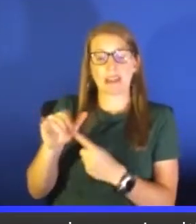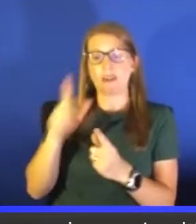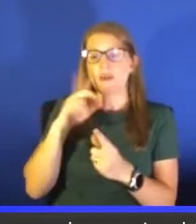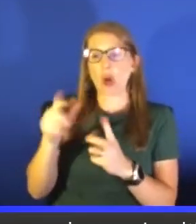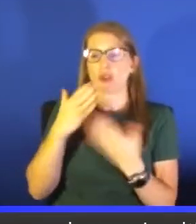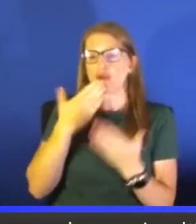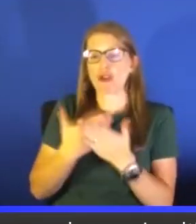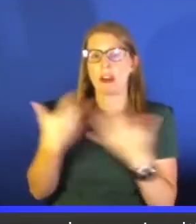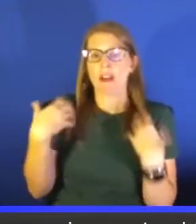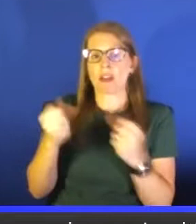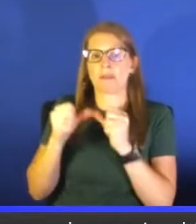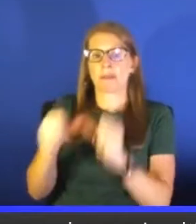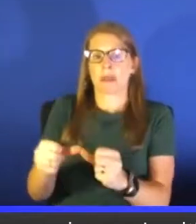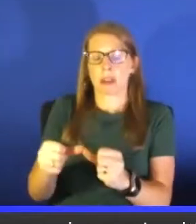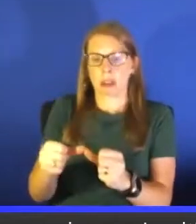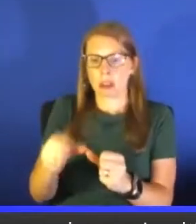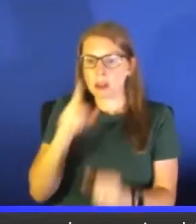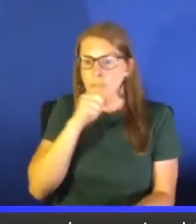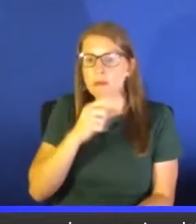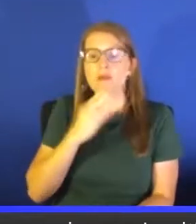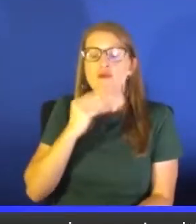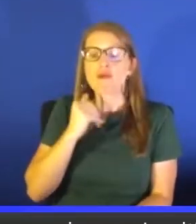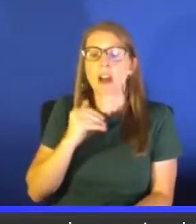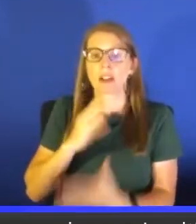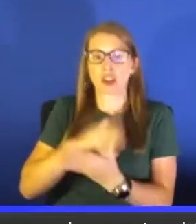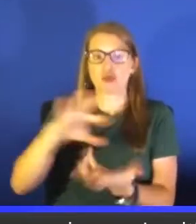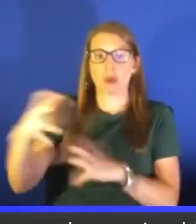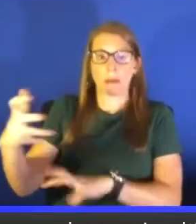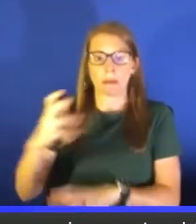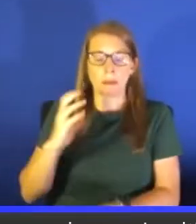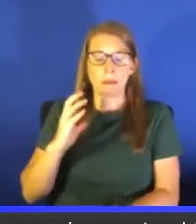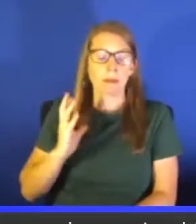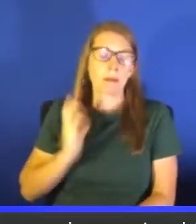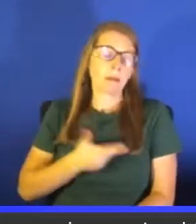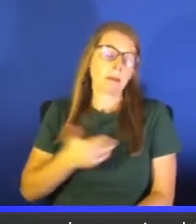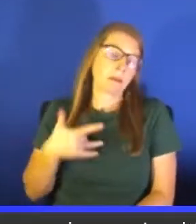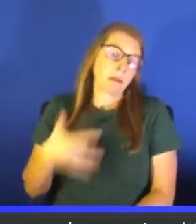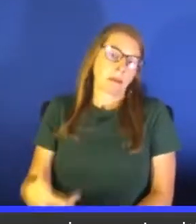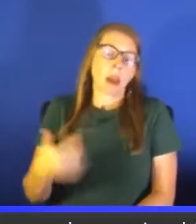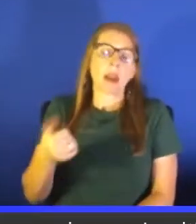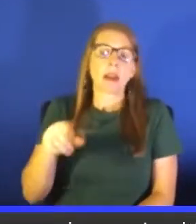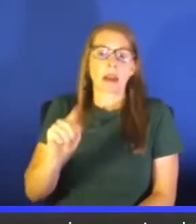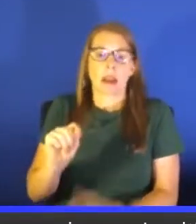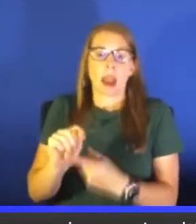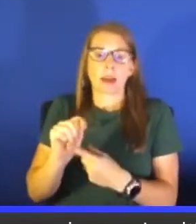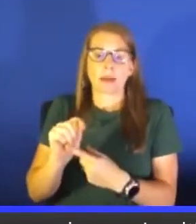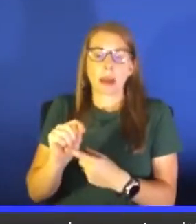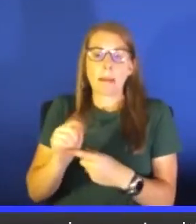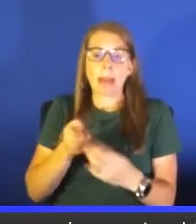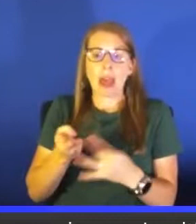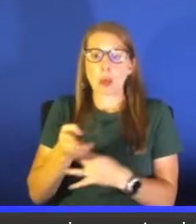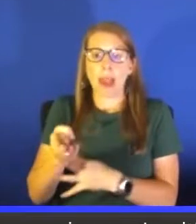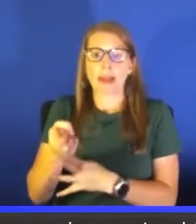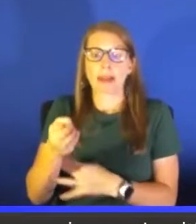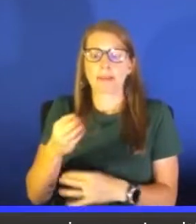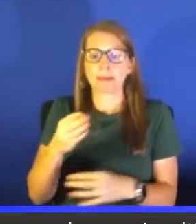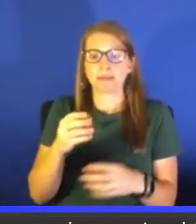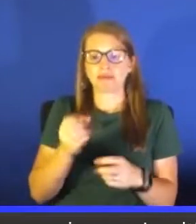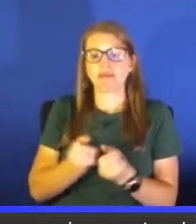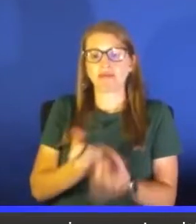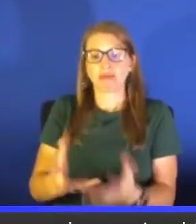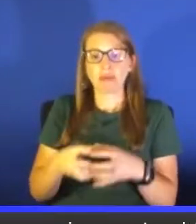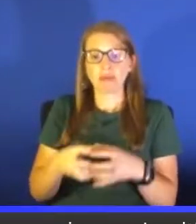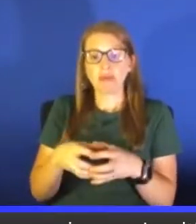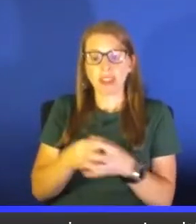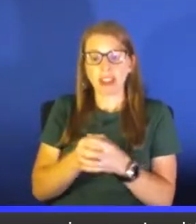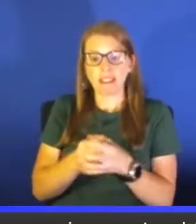some of these artificial sweeteners may actually disrupt our usual gut bacteria pathways and increasing inflammation. And this can have negative effects in the body,